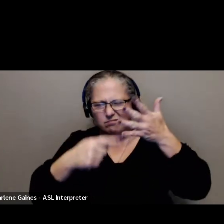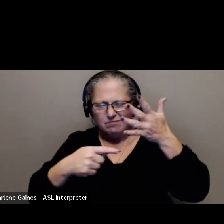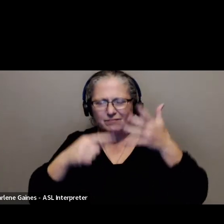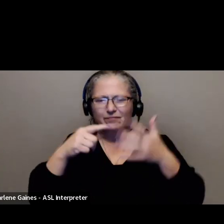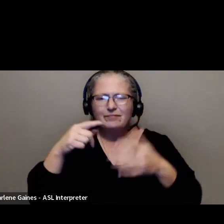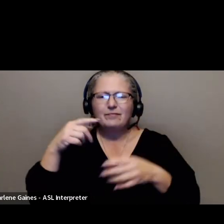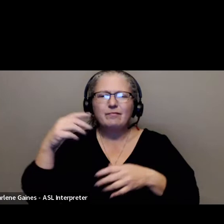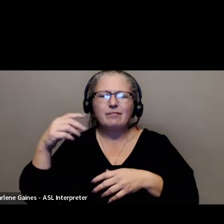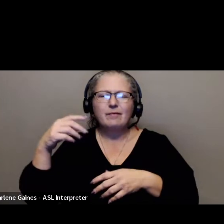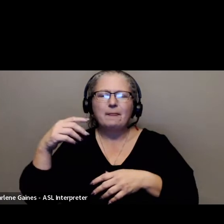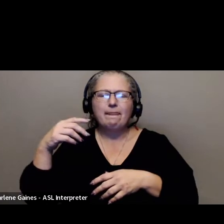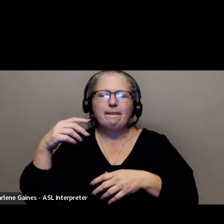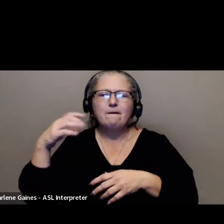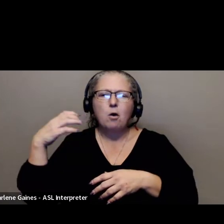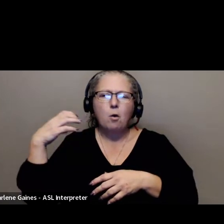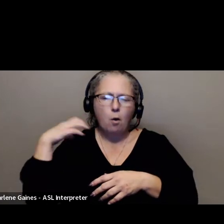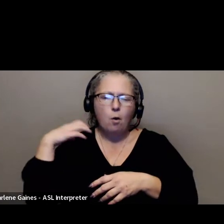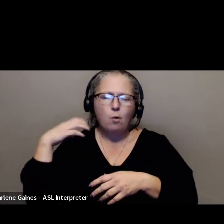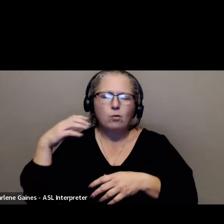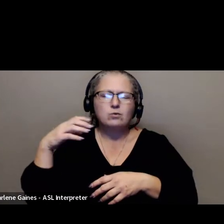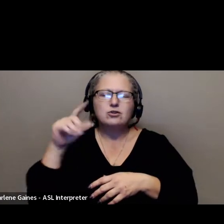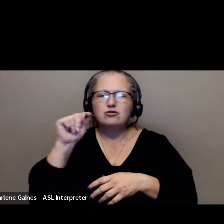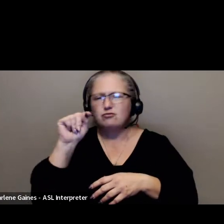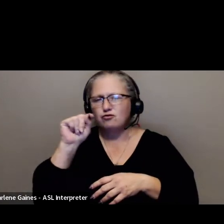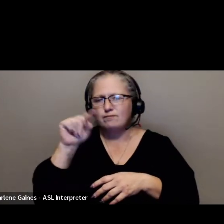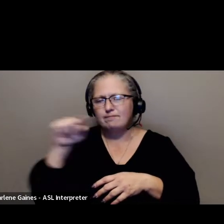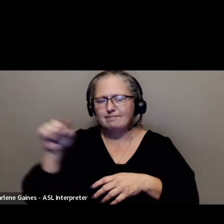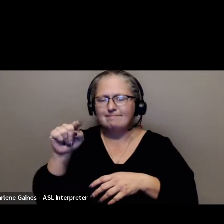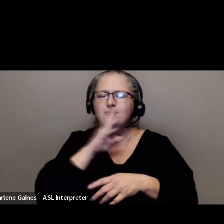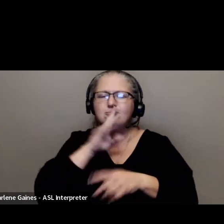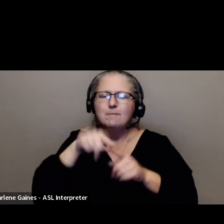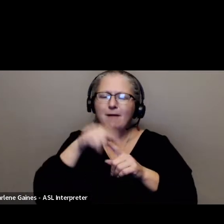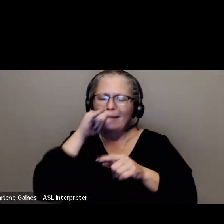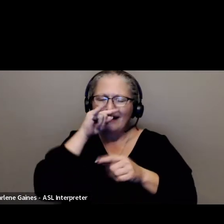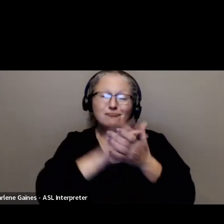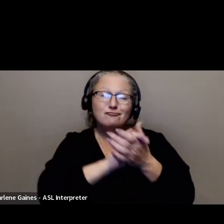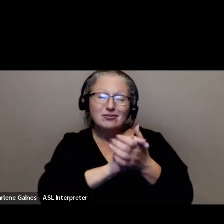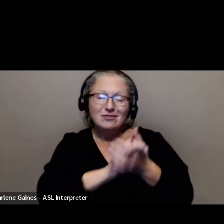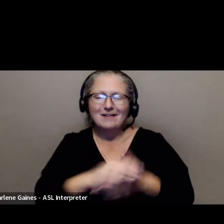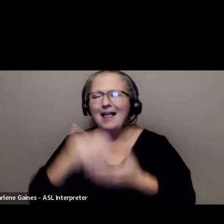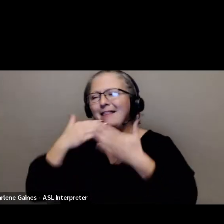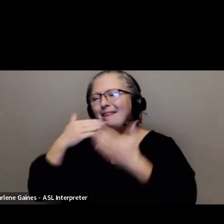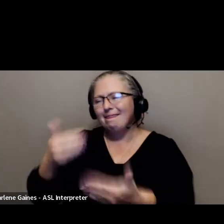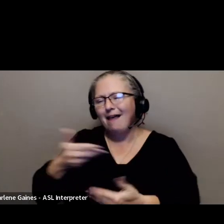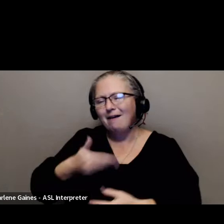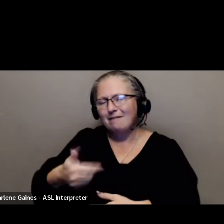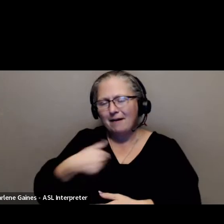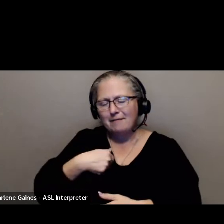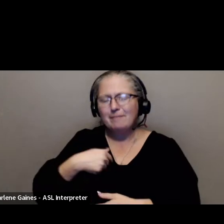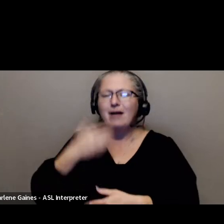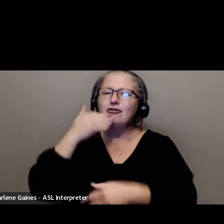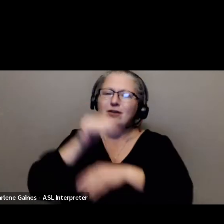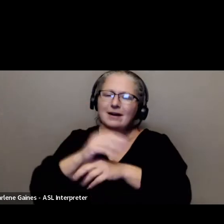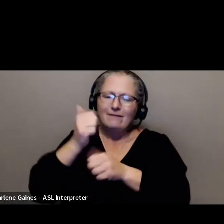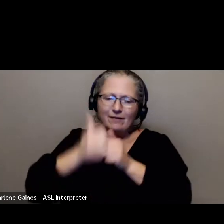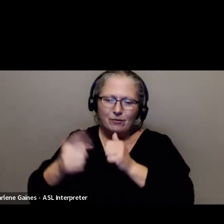And I'm going to hand it over to Coach Trimble to talk about the kids. Congratulations. Thank you so much for having me. Good evening,